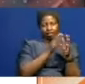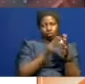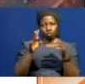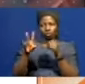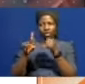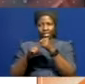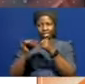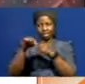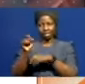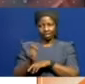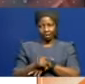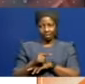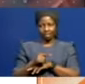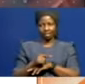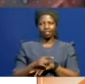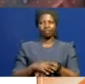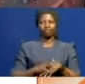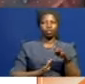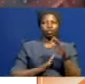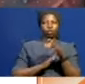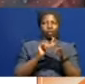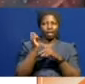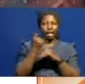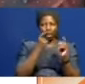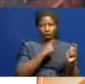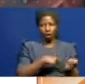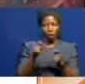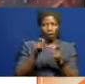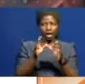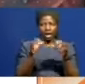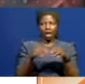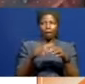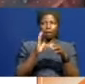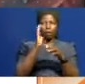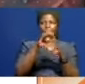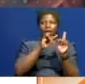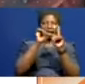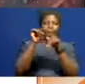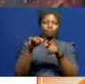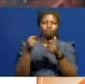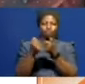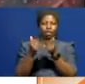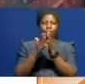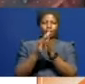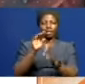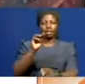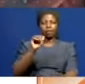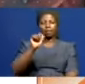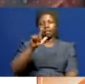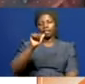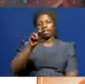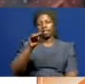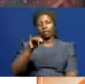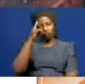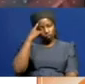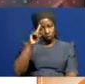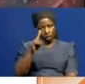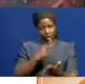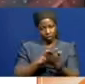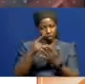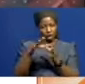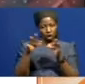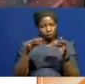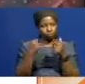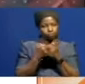closer. And top Kenyan hockey clubs will be traveling to Blantyre, Malawi for the weeklong tournament. Three Kenyan clubs